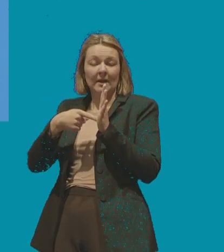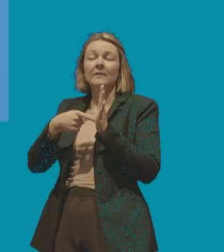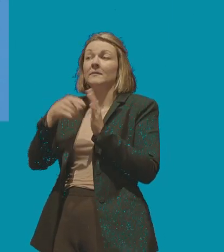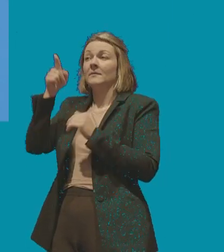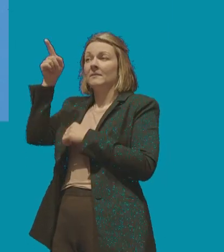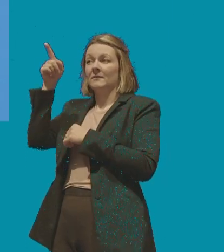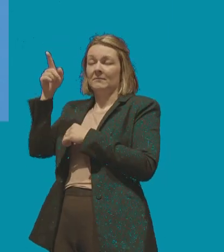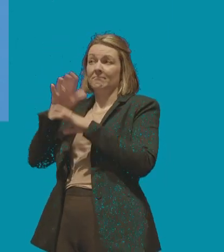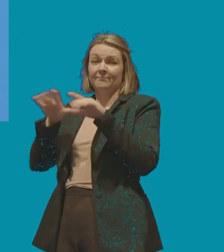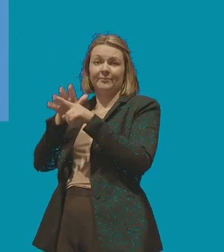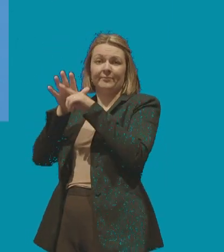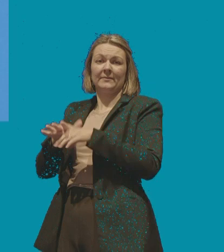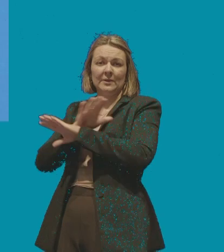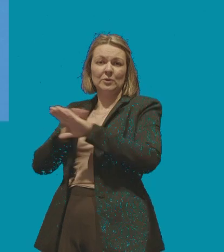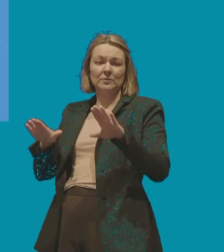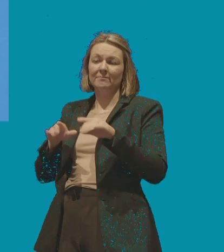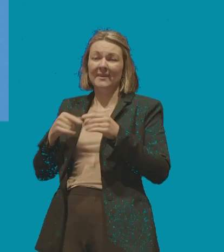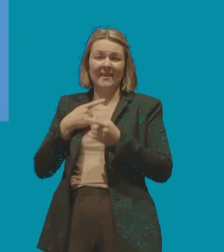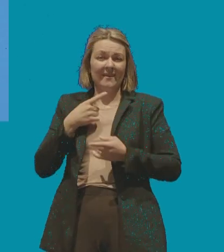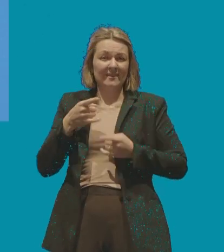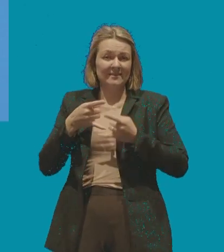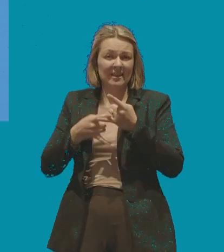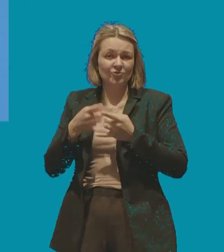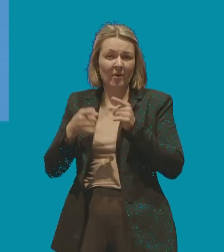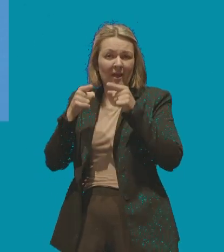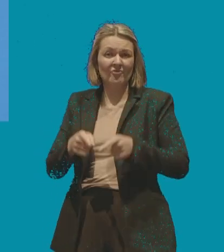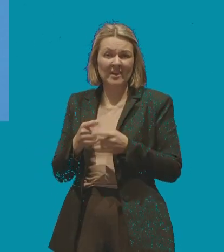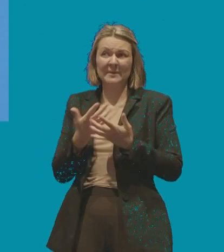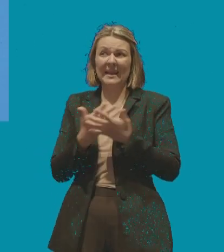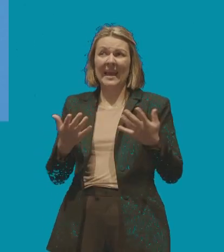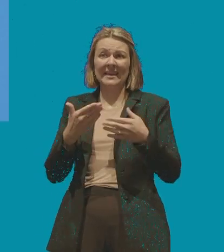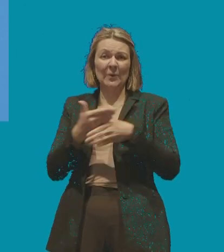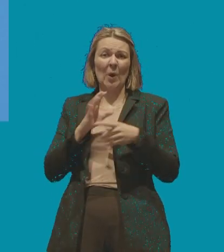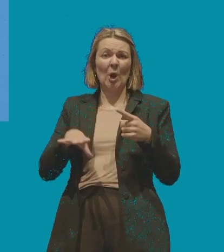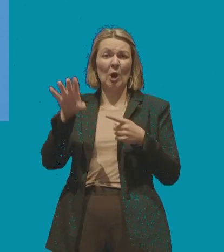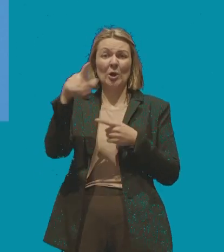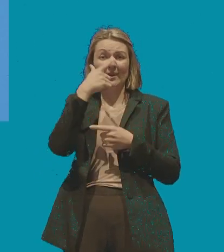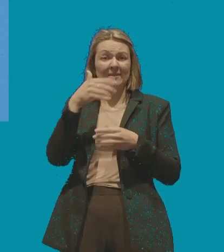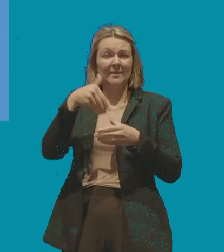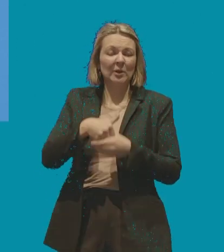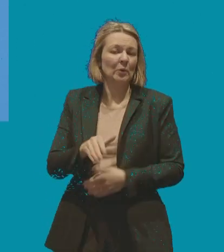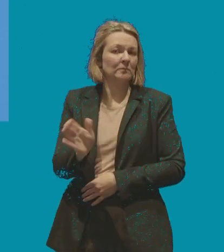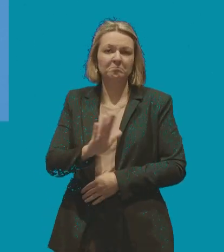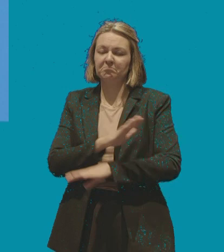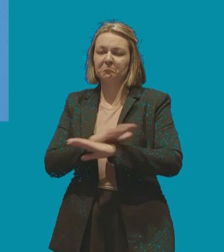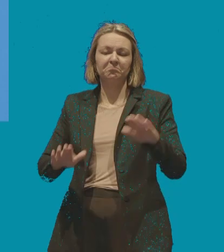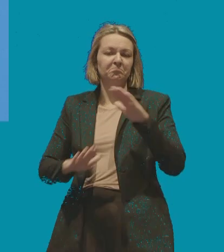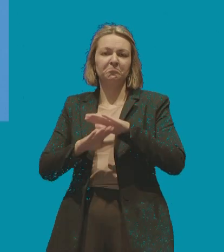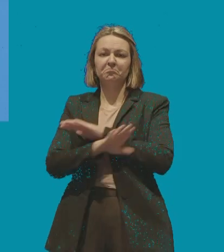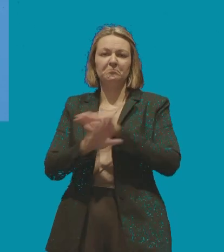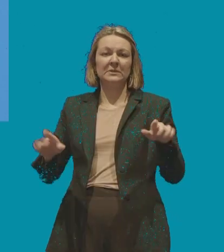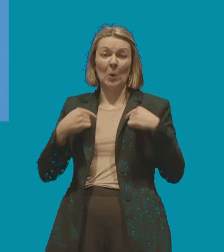point. Sexual harassment has got no role in any workplace in this country, and it's got no role in the trade union movement